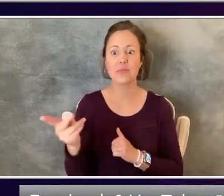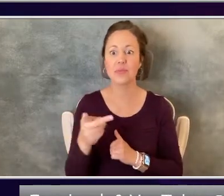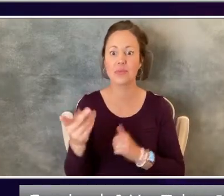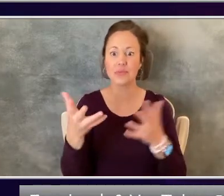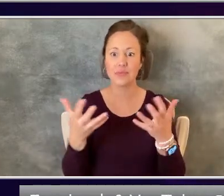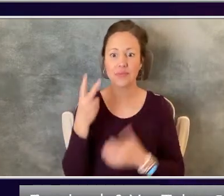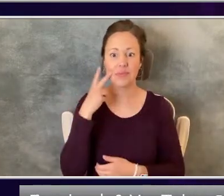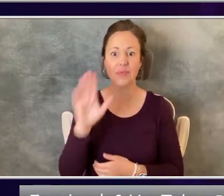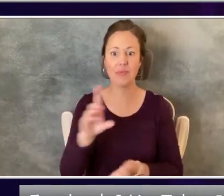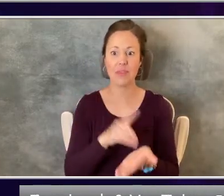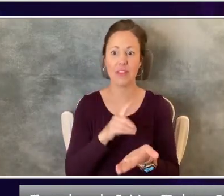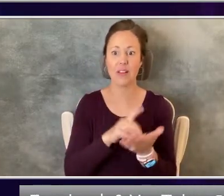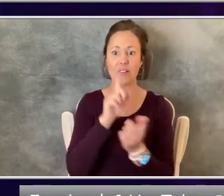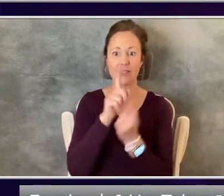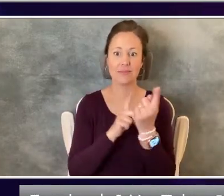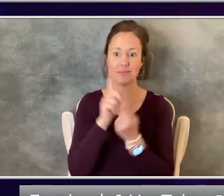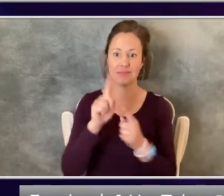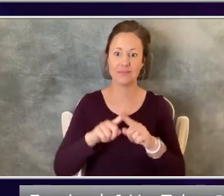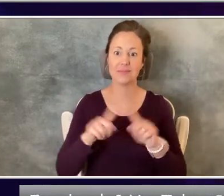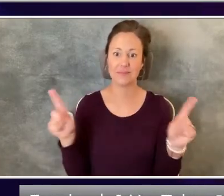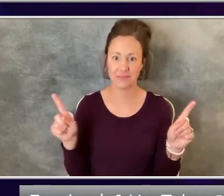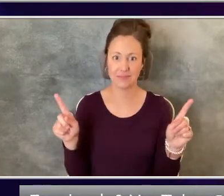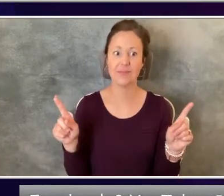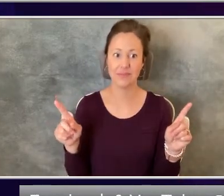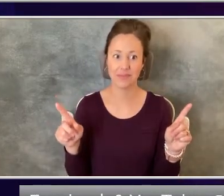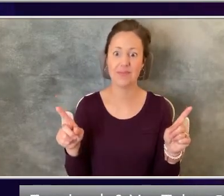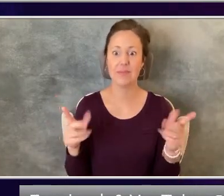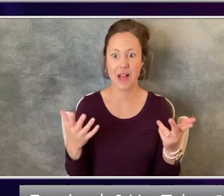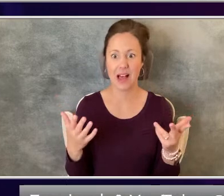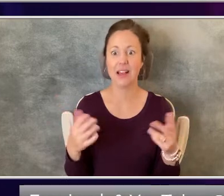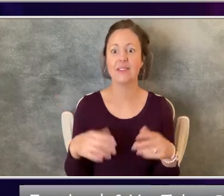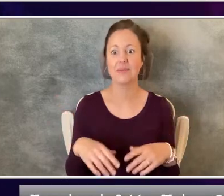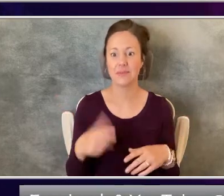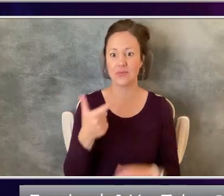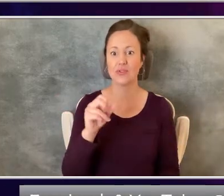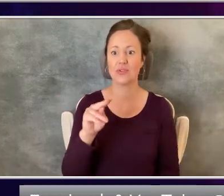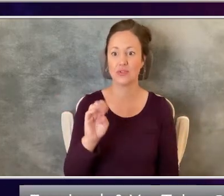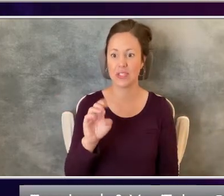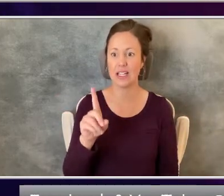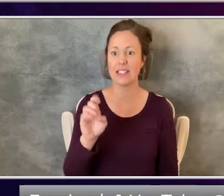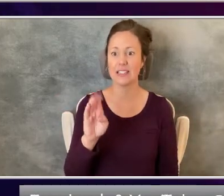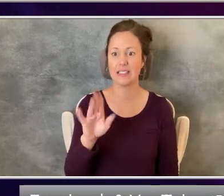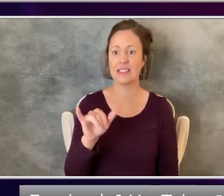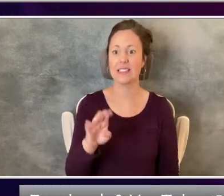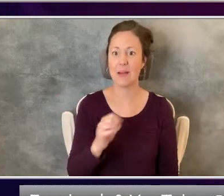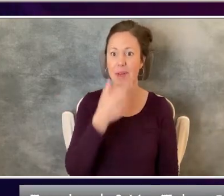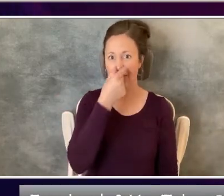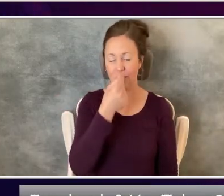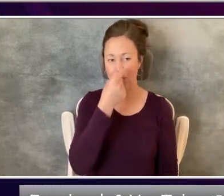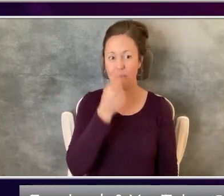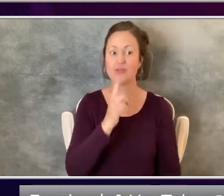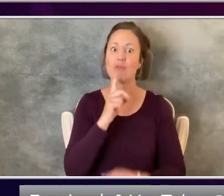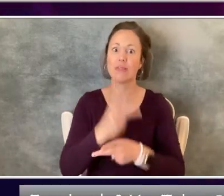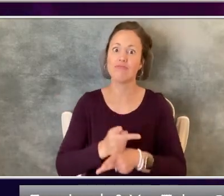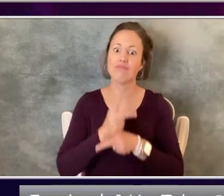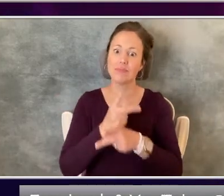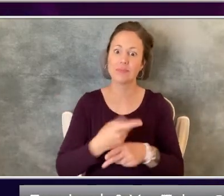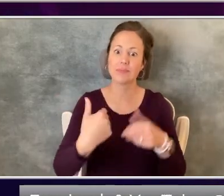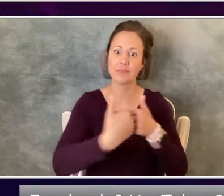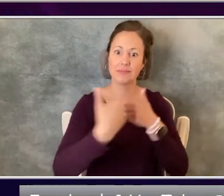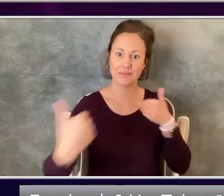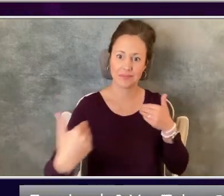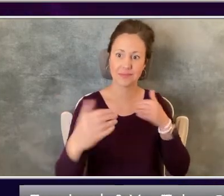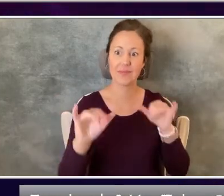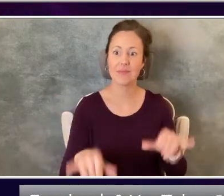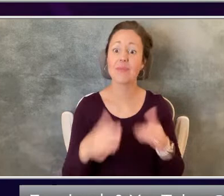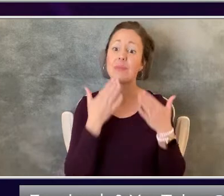person, but they're battling colds today. Gene and Debbie are, so out of an abundance of caution, we're going to keep everyone separate. Thank you